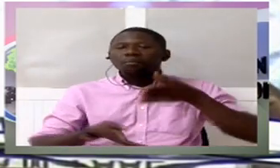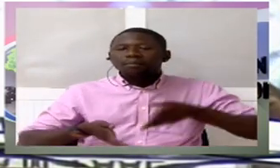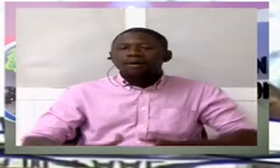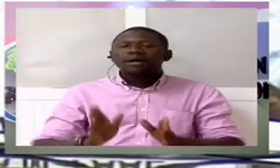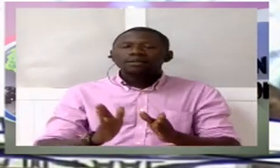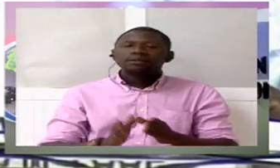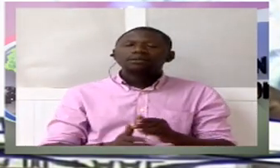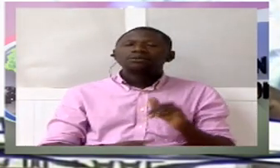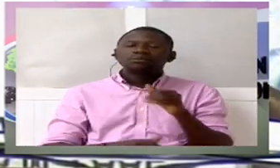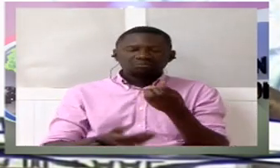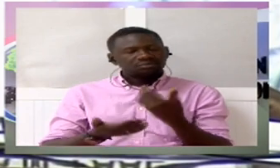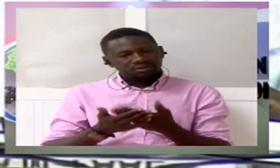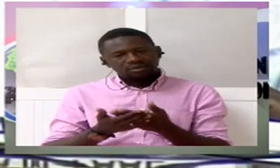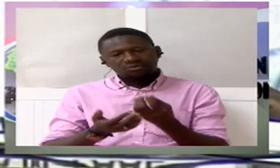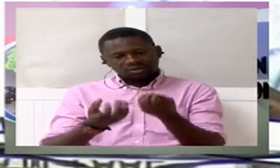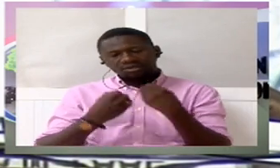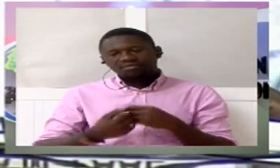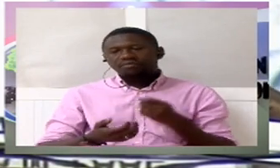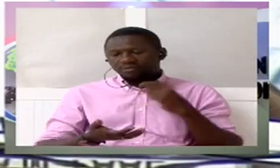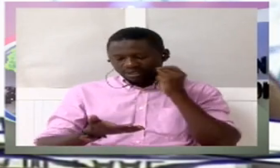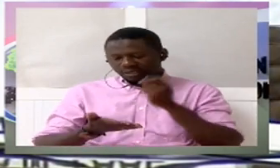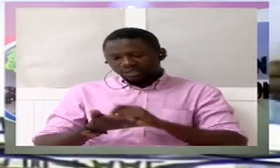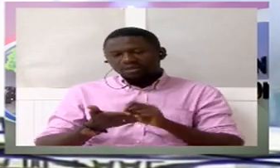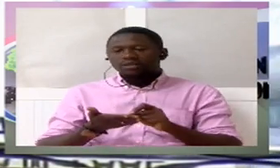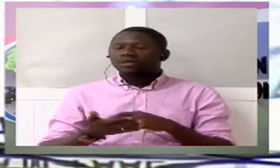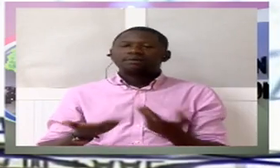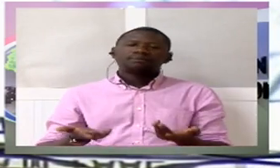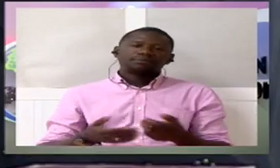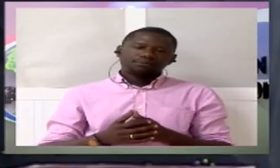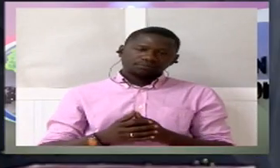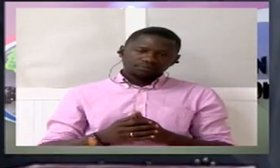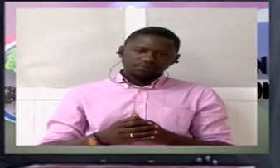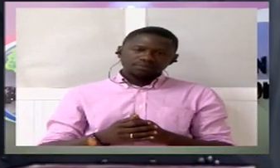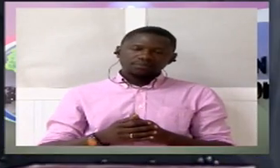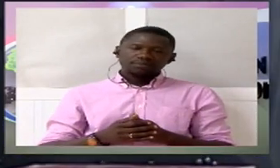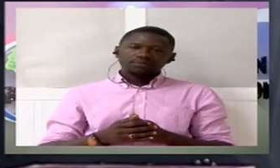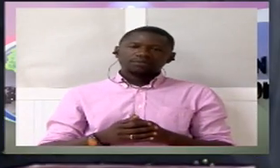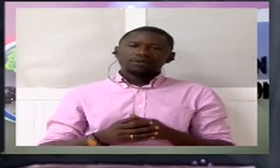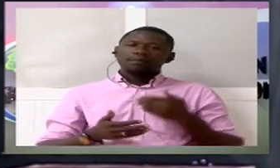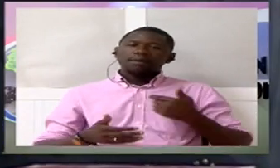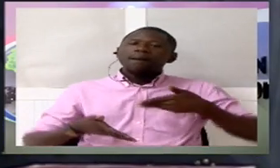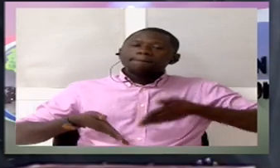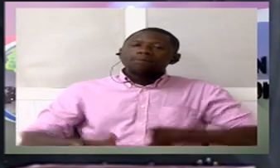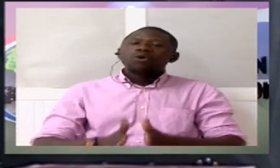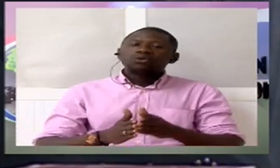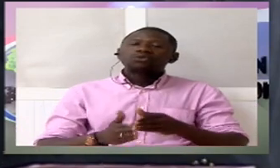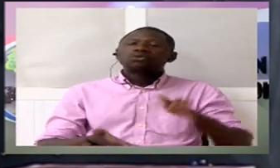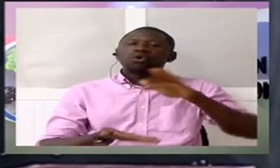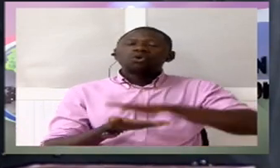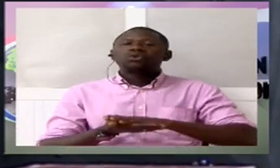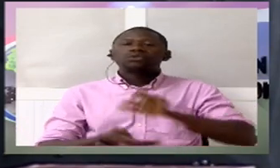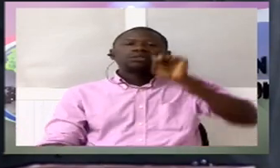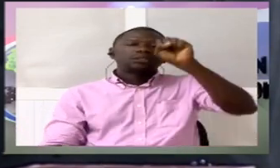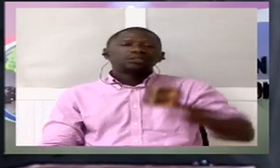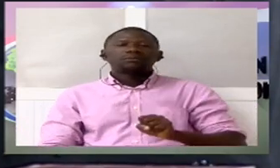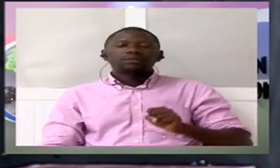uluta lume yo lumu face of an amfanya katum ma anyinkanu masafe. Uluta, September 30th, 1974. I